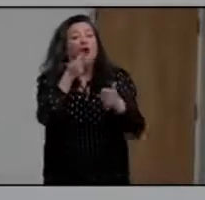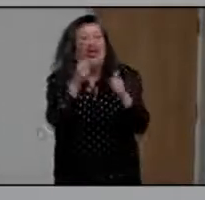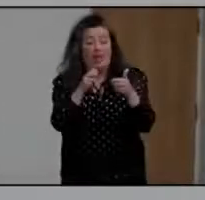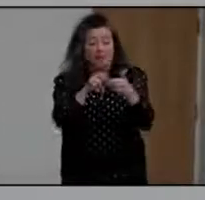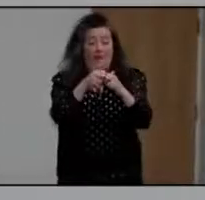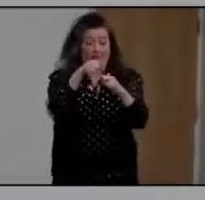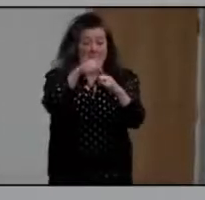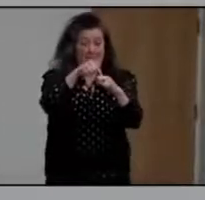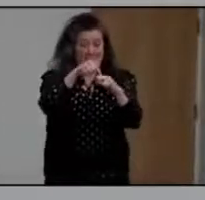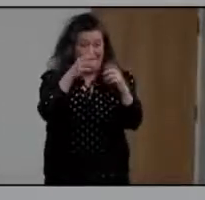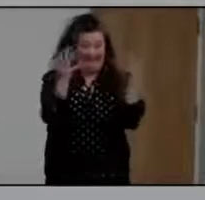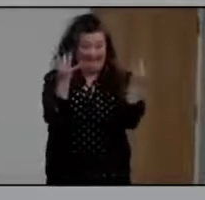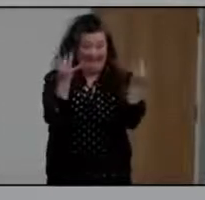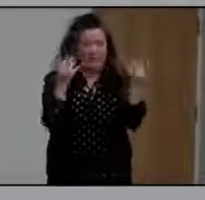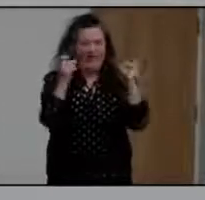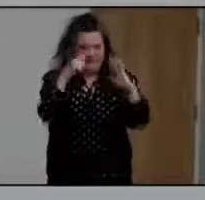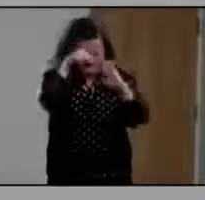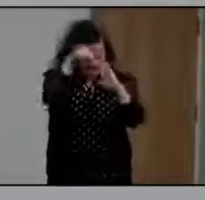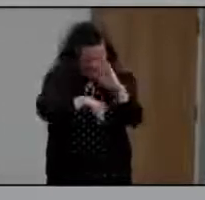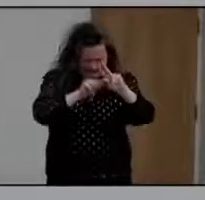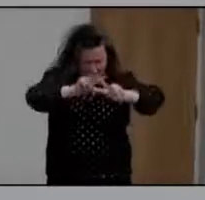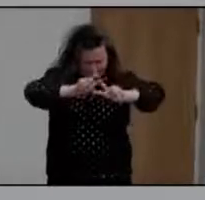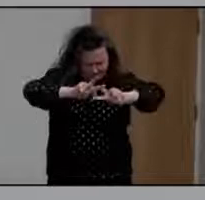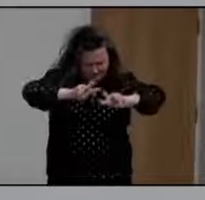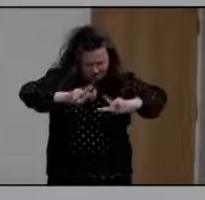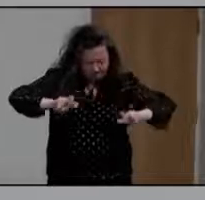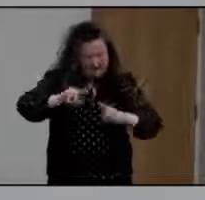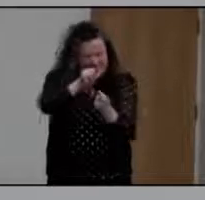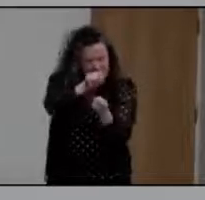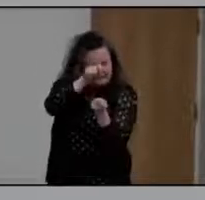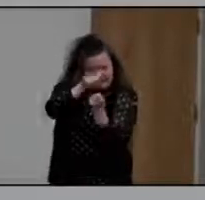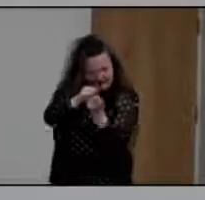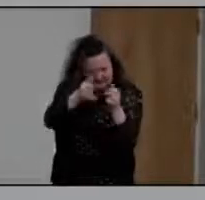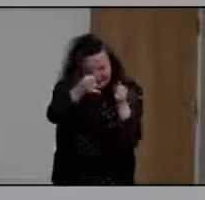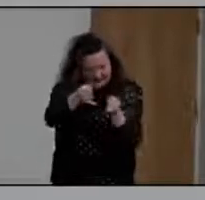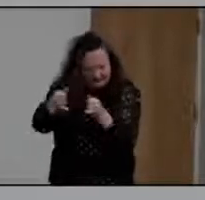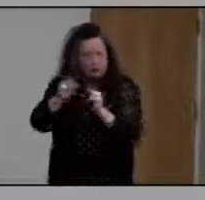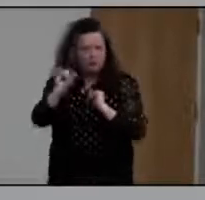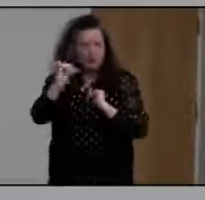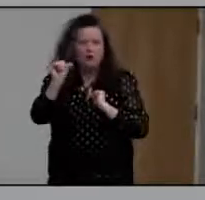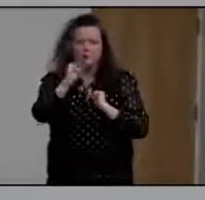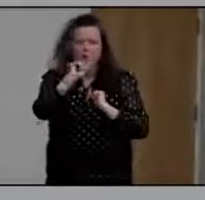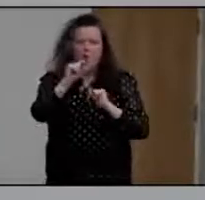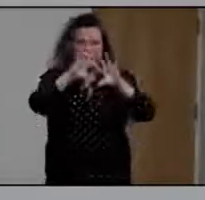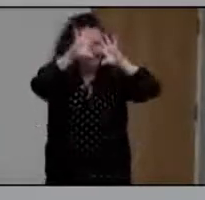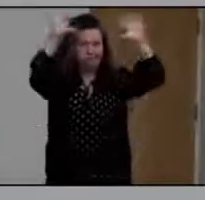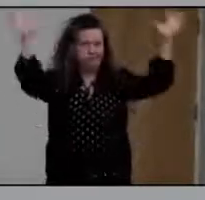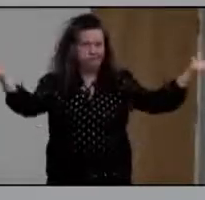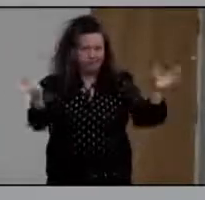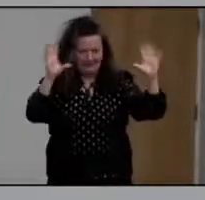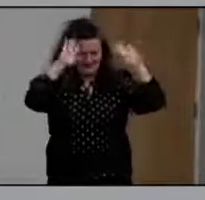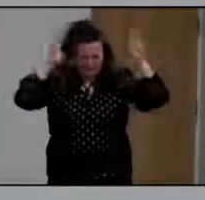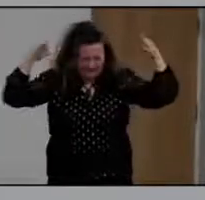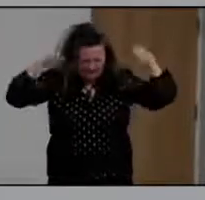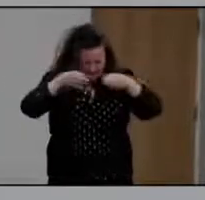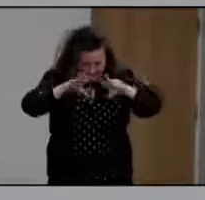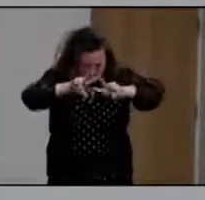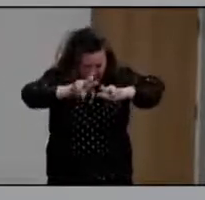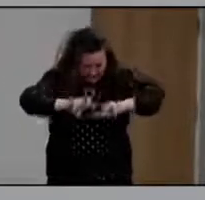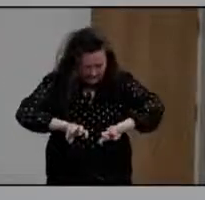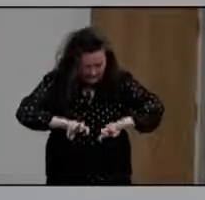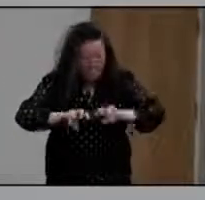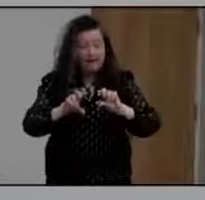evil, you have to look at it when it's applied in the whole system, the pathway. So we can build a good algorithm, but if you deploy